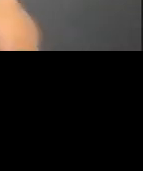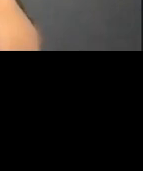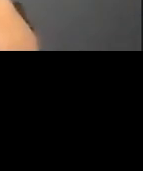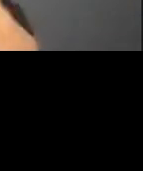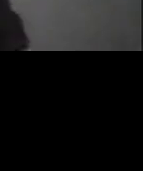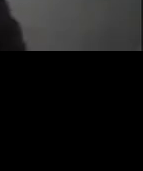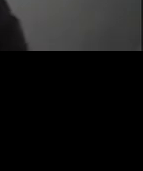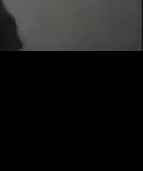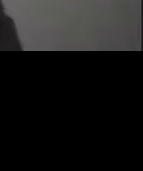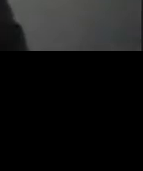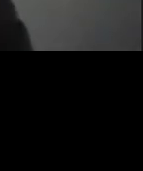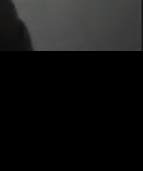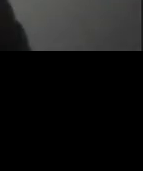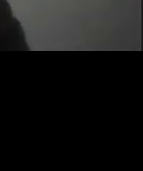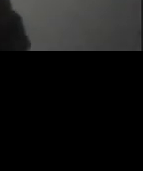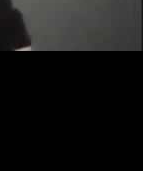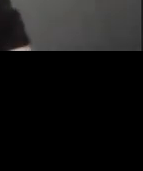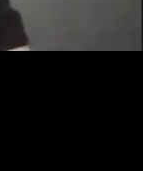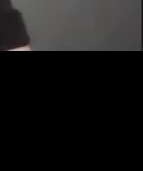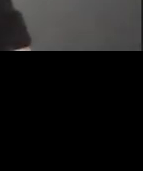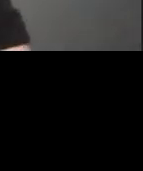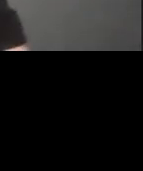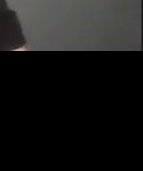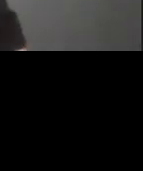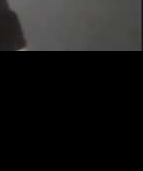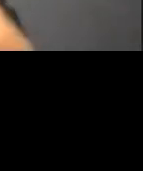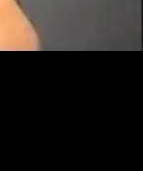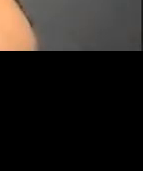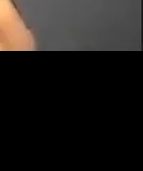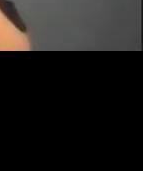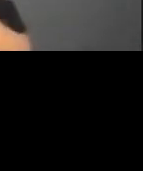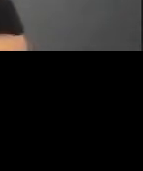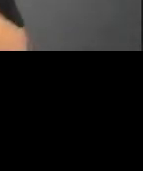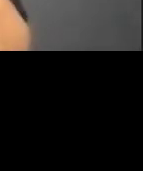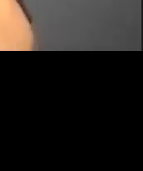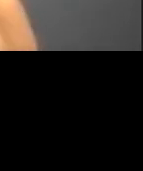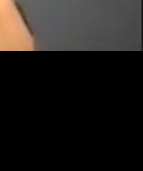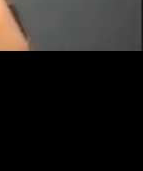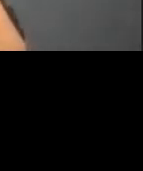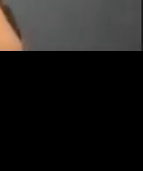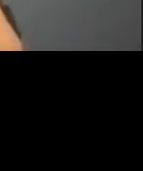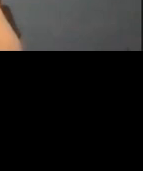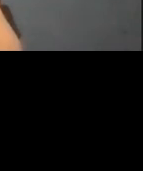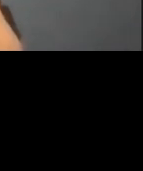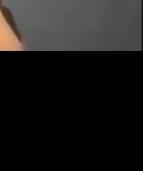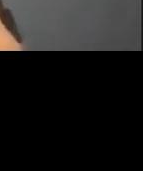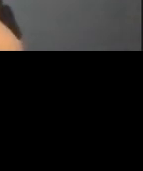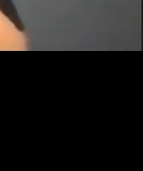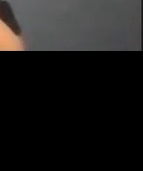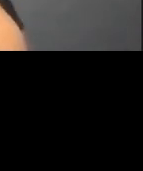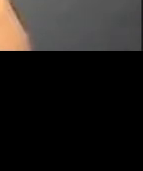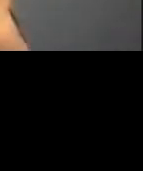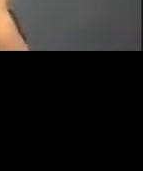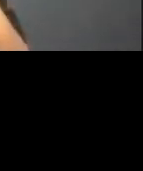to say that health is very key in relation to our